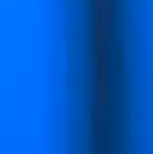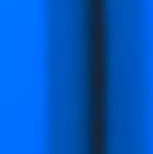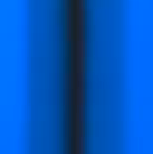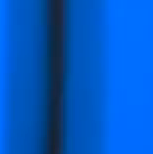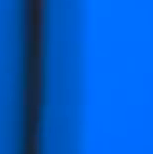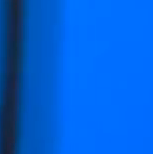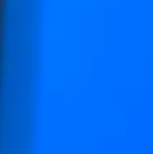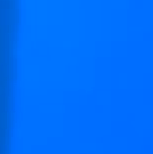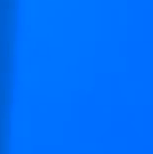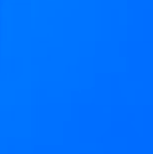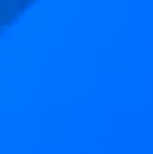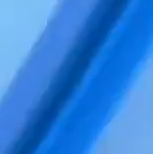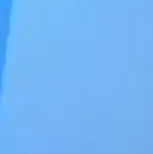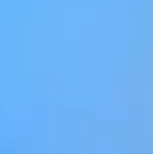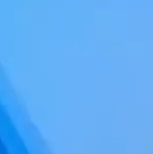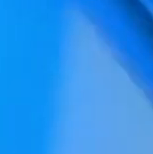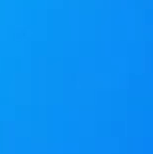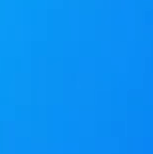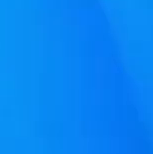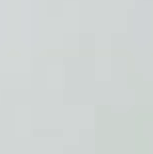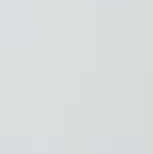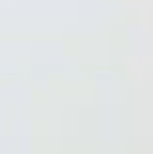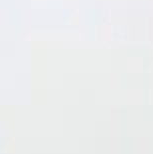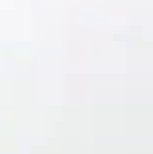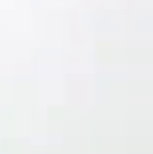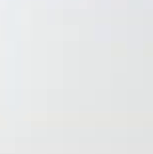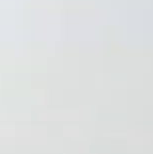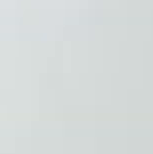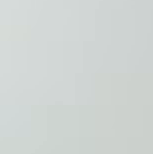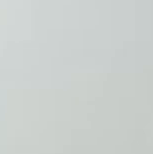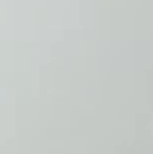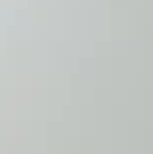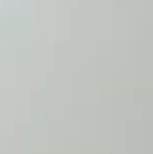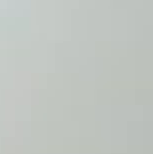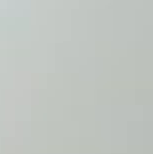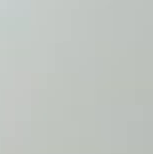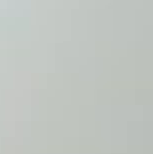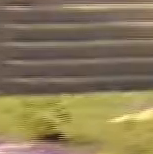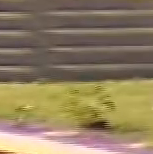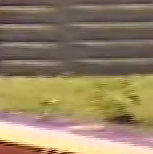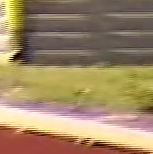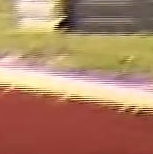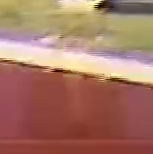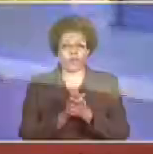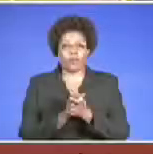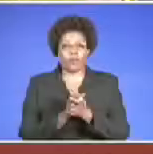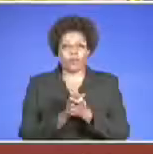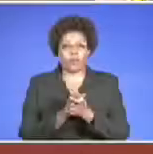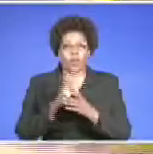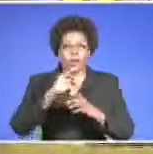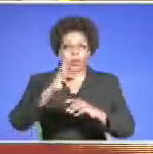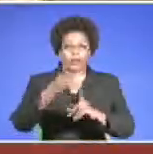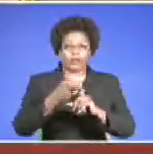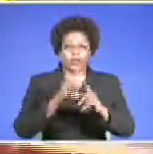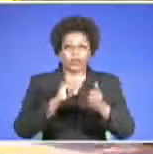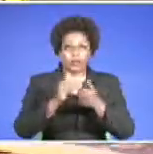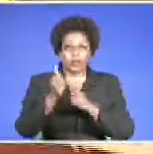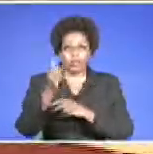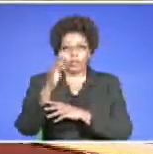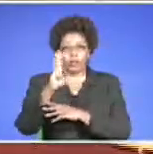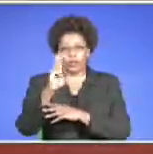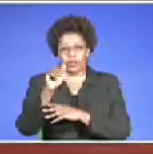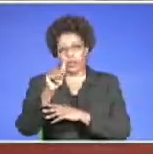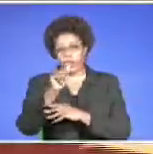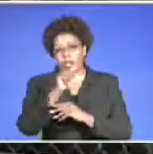ZNS Total Sports is brought to you by Fourth Terrace Diagnostic Center. Welcome to sports. Well, the B3As wrapped